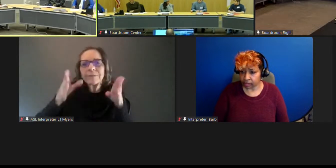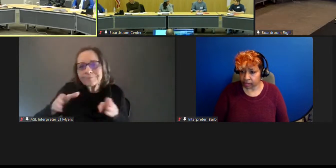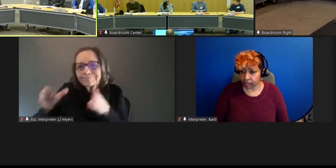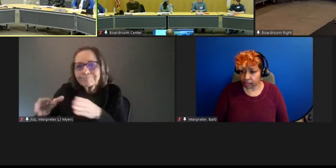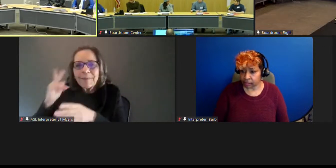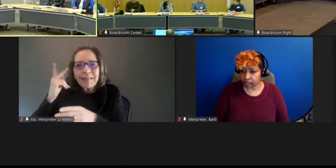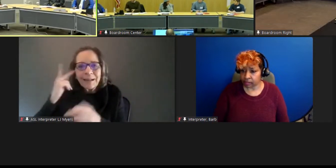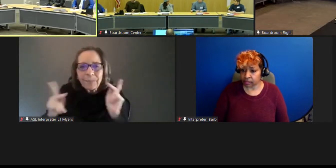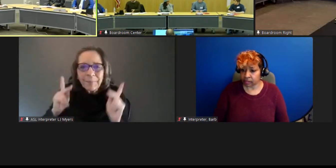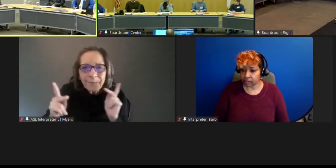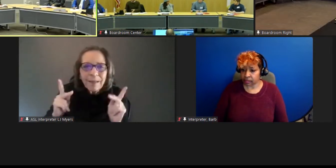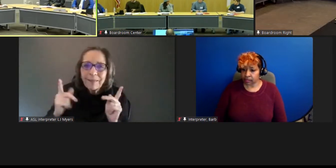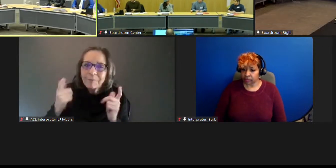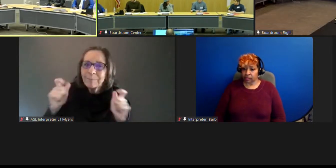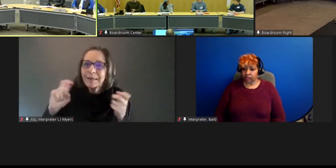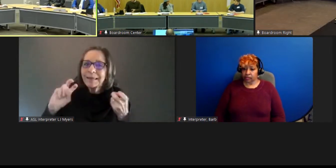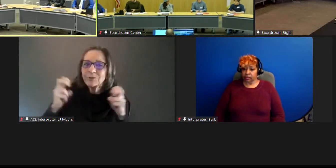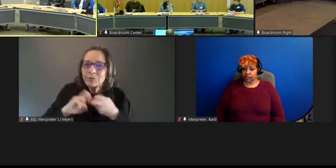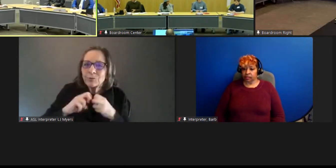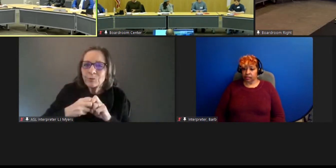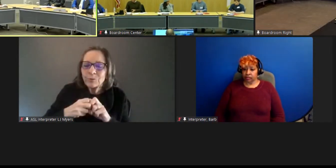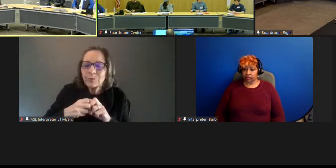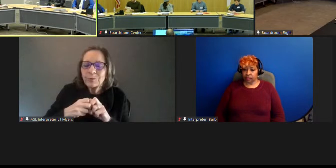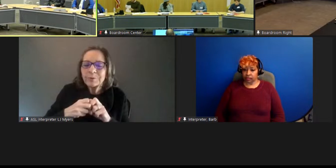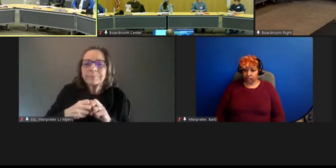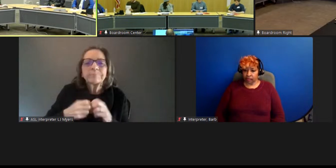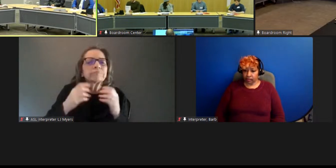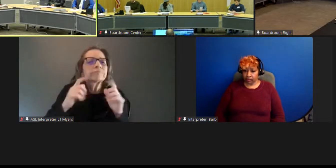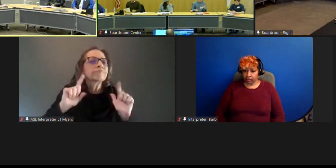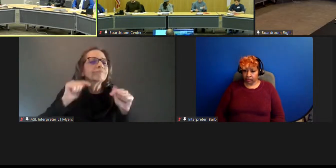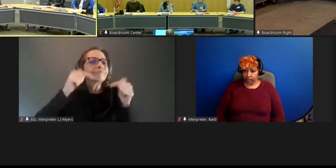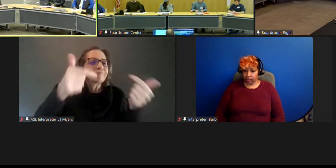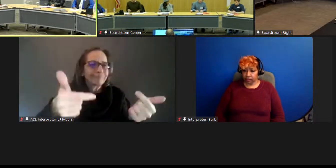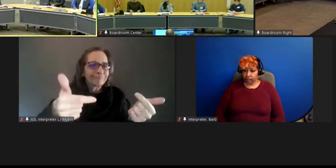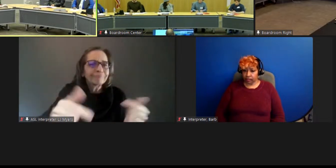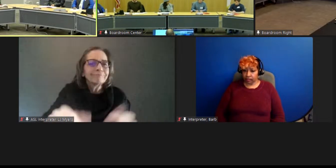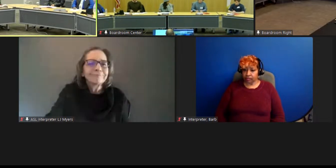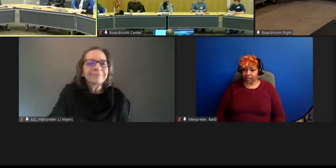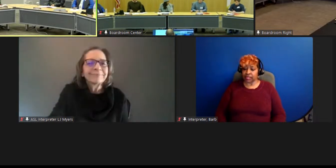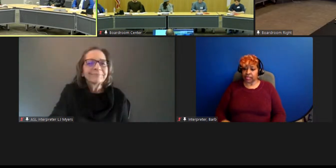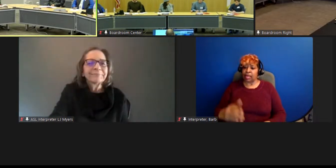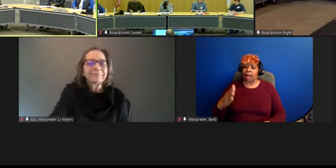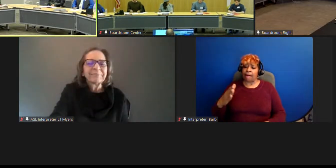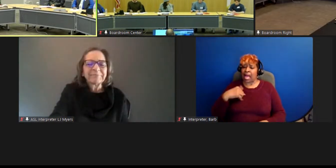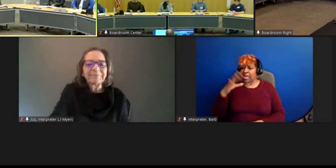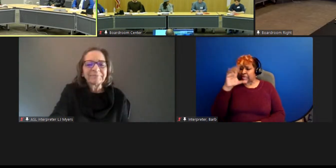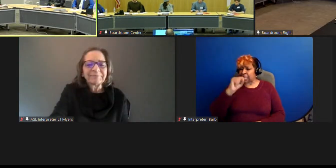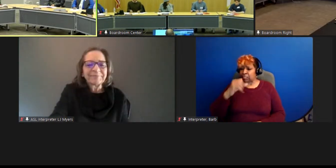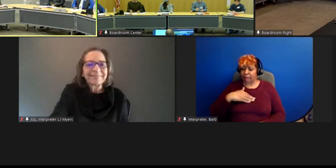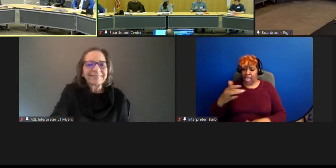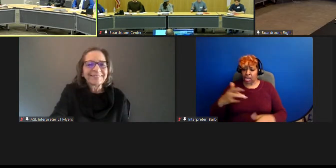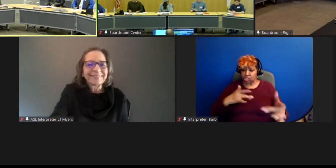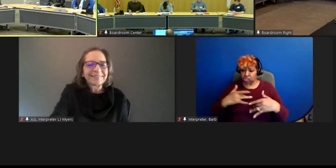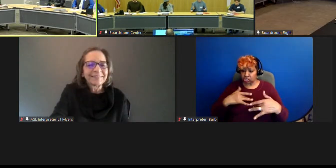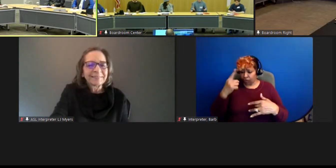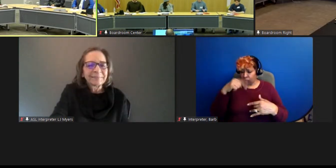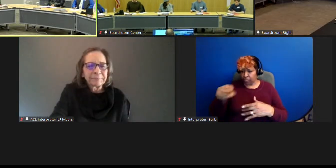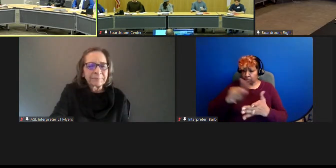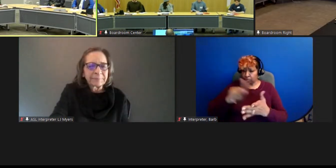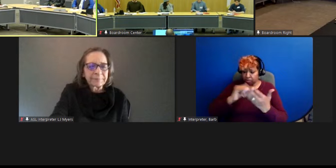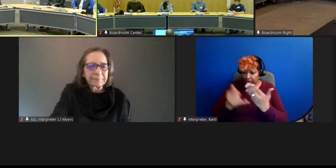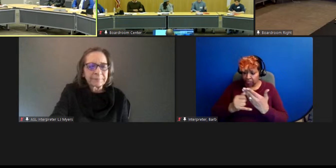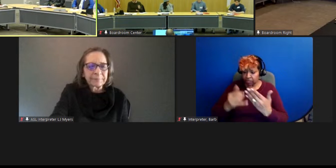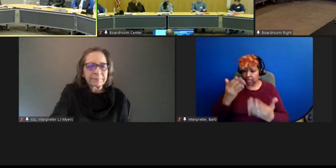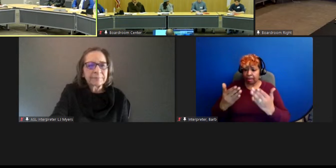issue. And so I guess my concern for this project, maybe of thoughts is, I mean, having something like bus